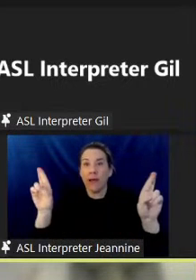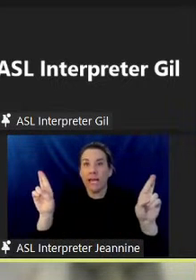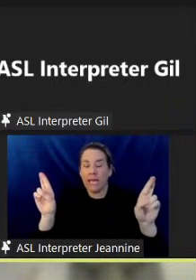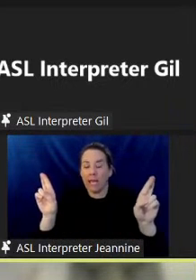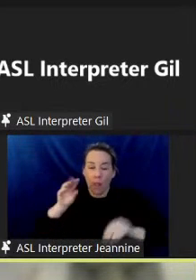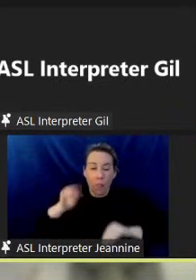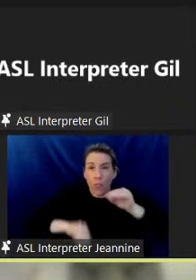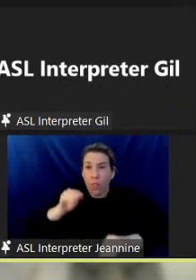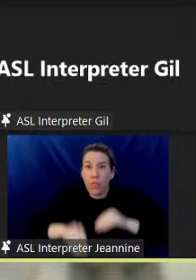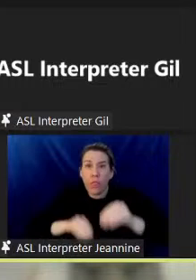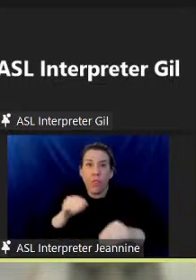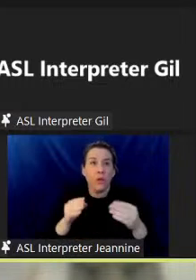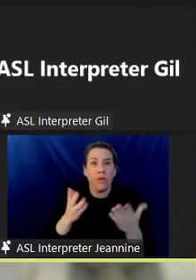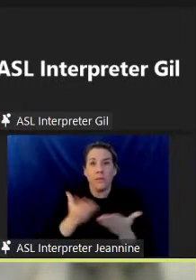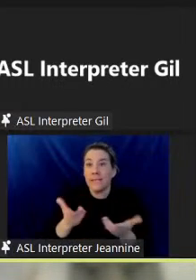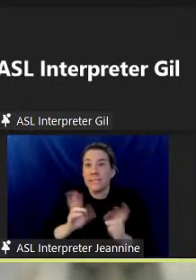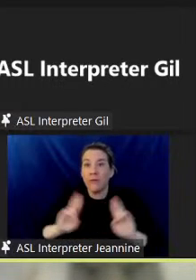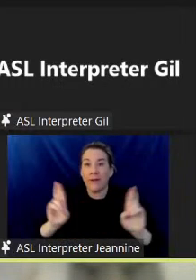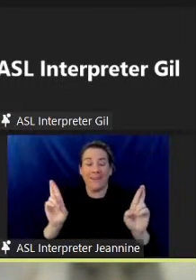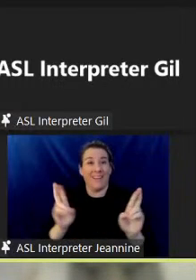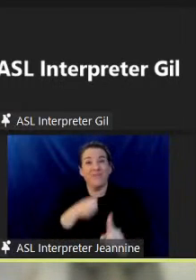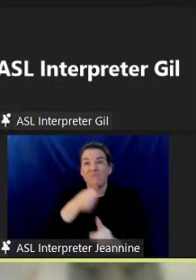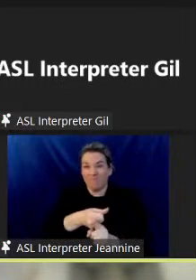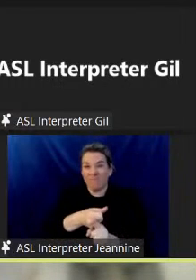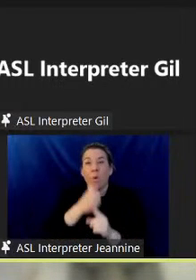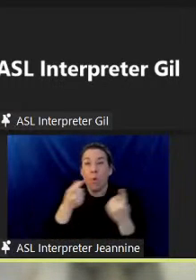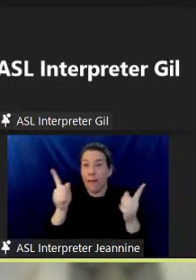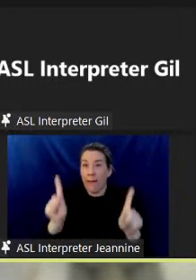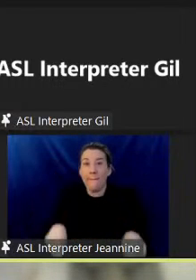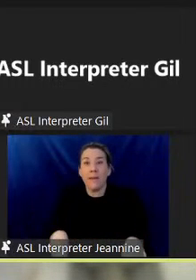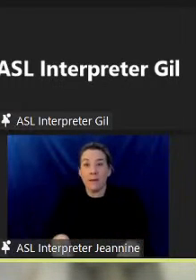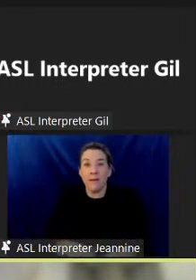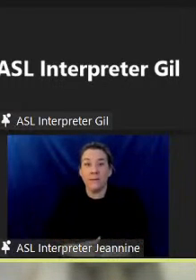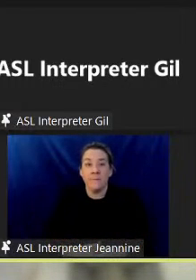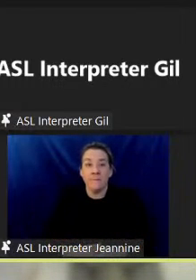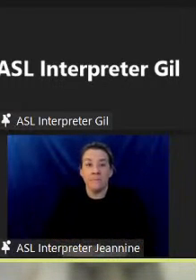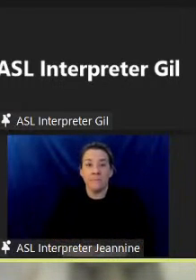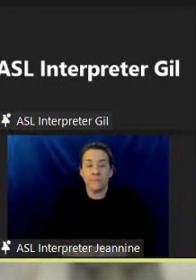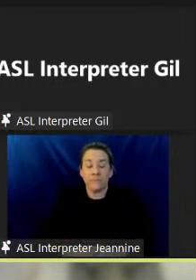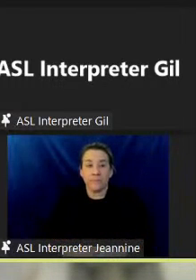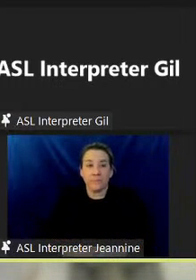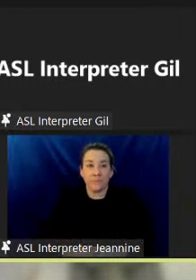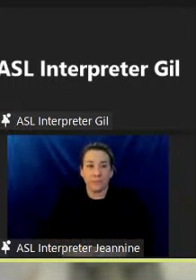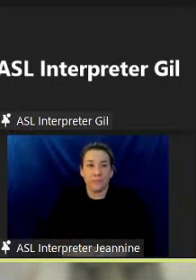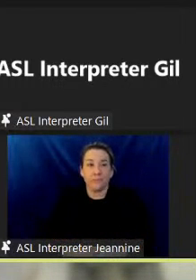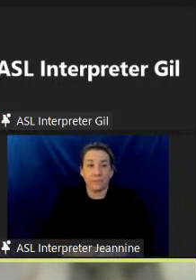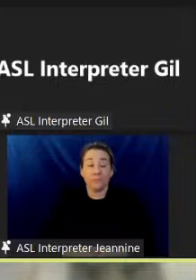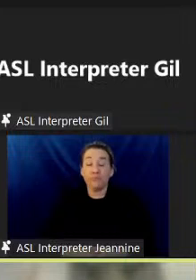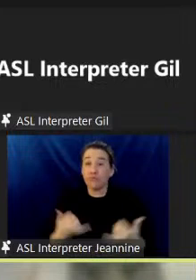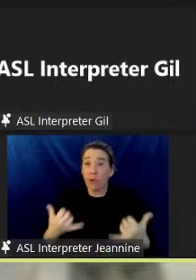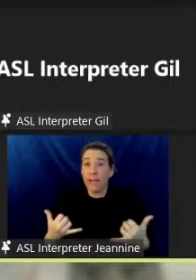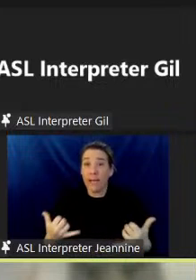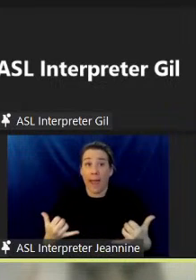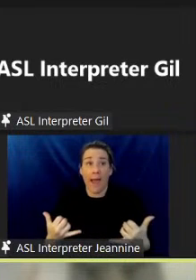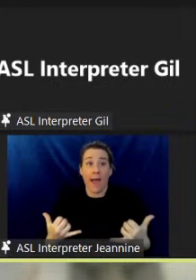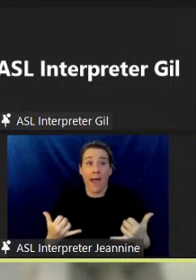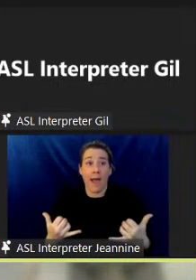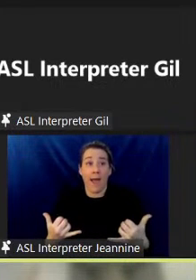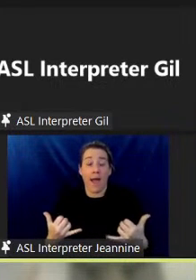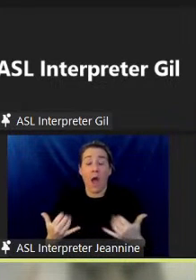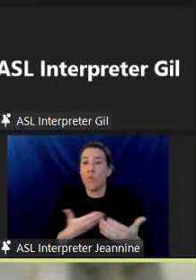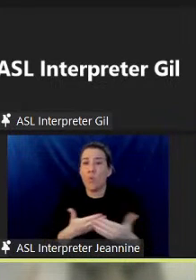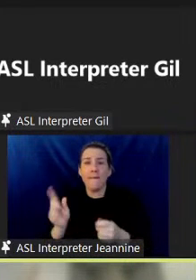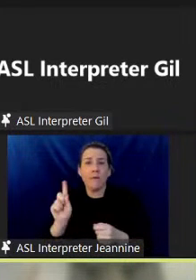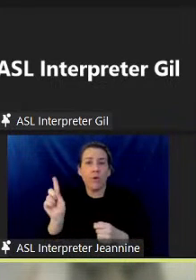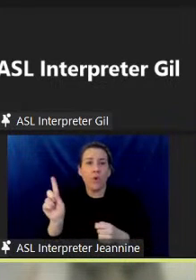ready. It's just going to happen. That's the way it's going to be. What you might do right now, wherever you are, just take a